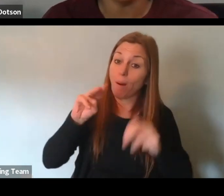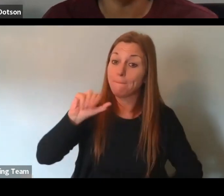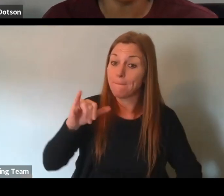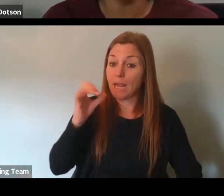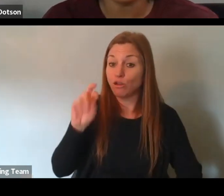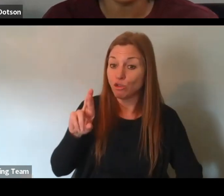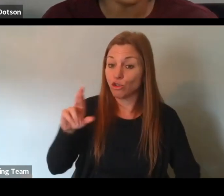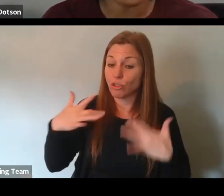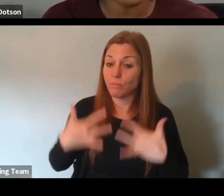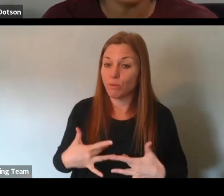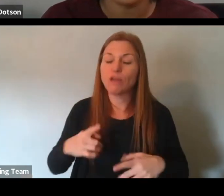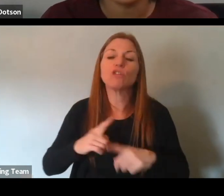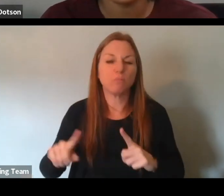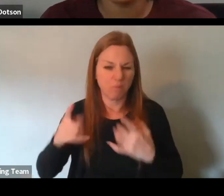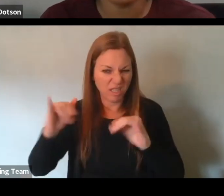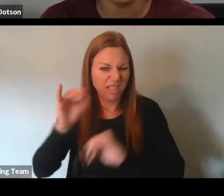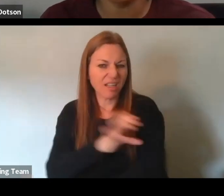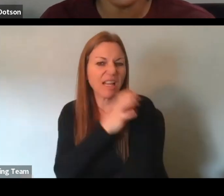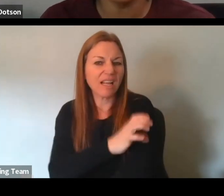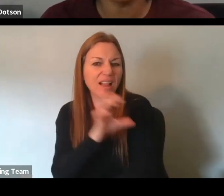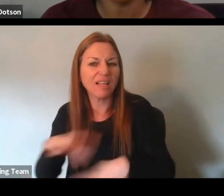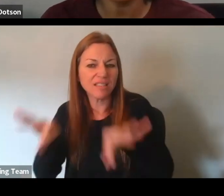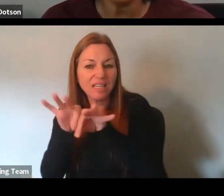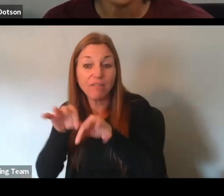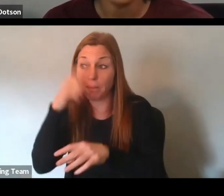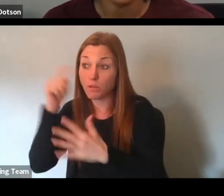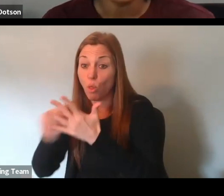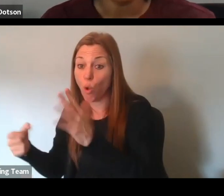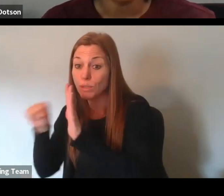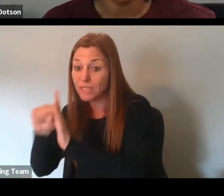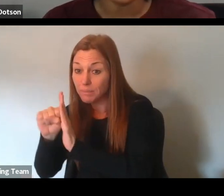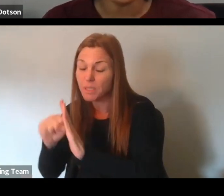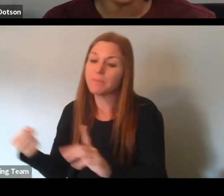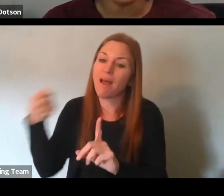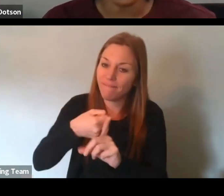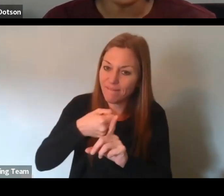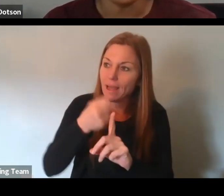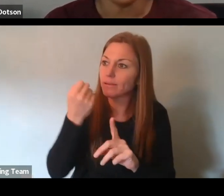functioning, they still affect cognition, they still affect the brain.